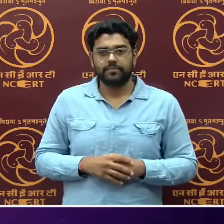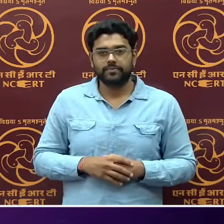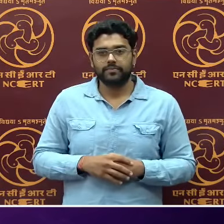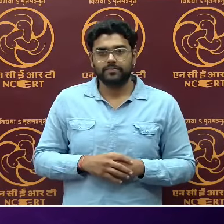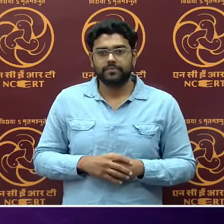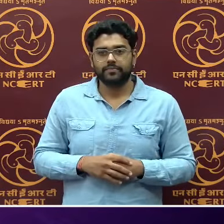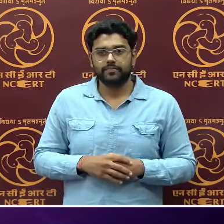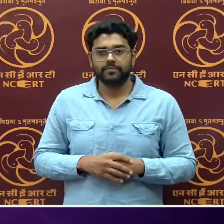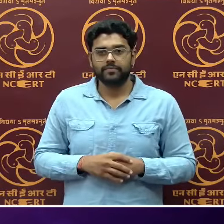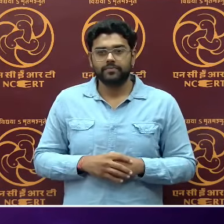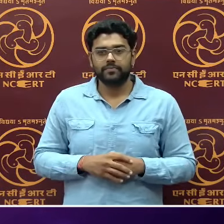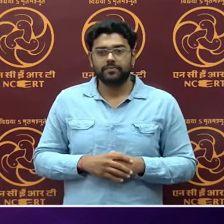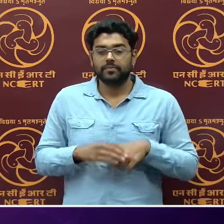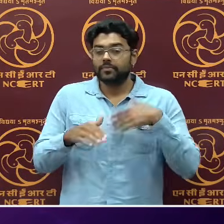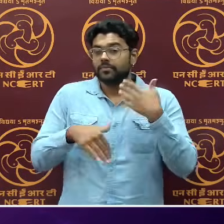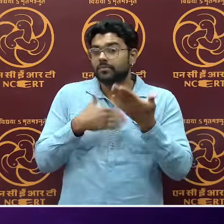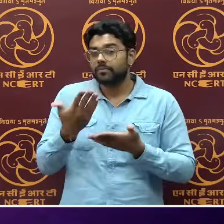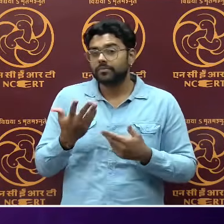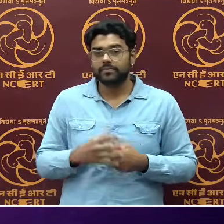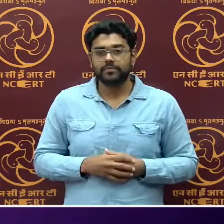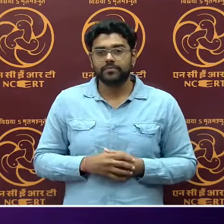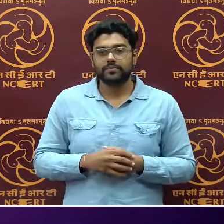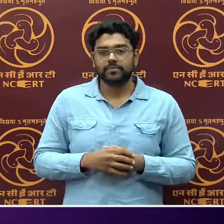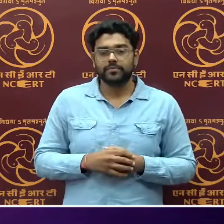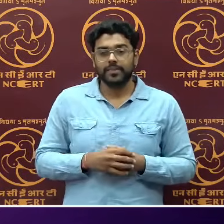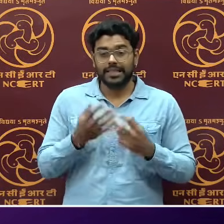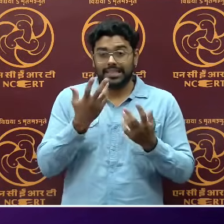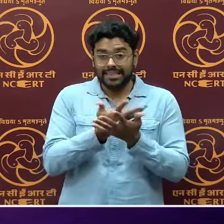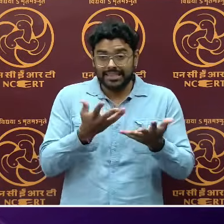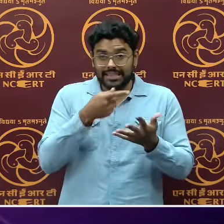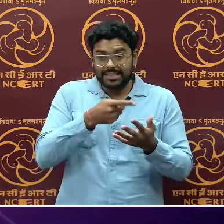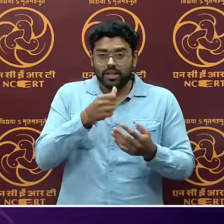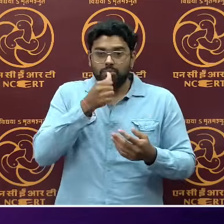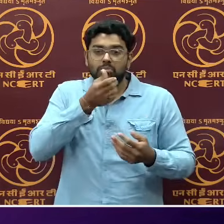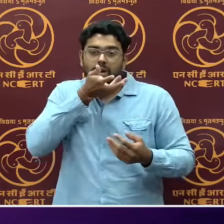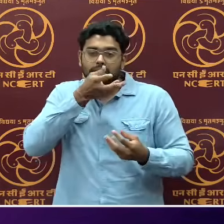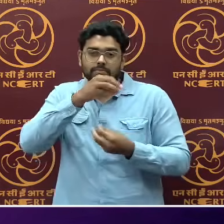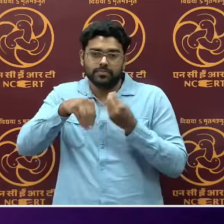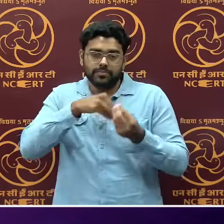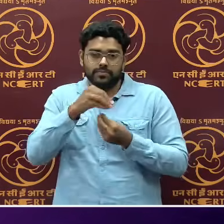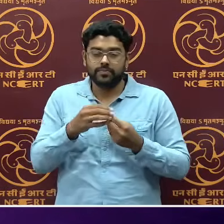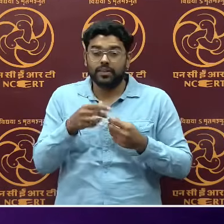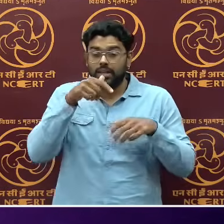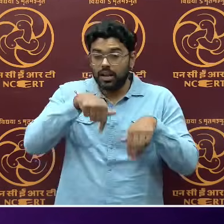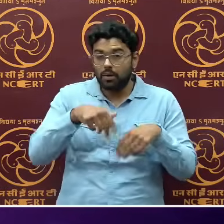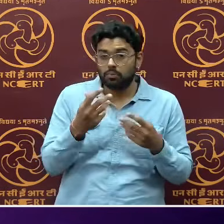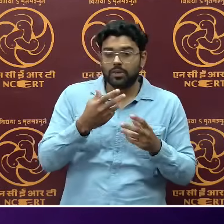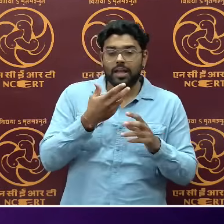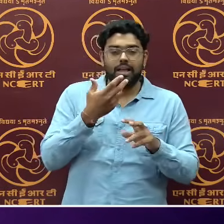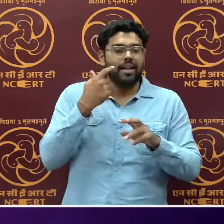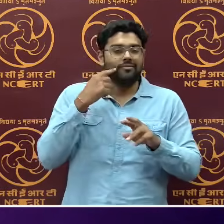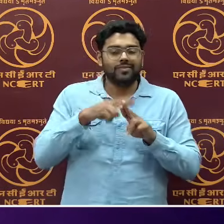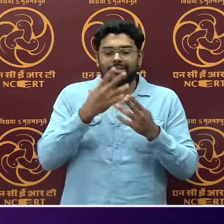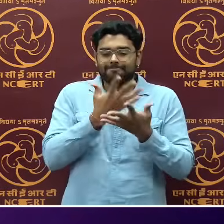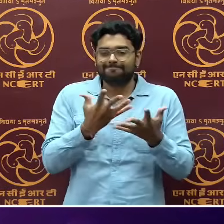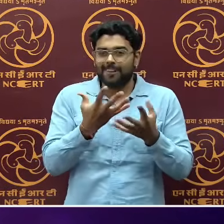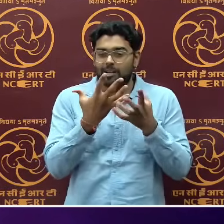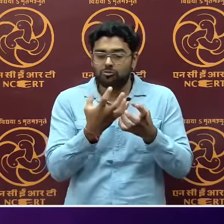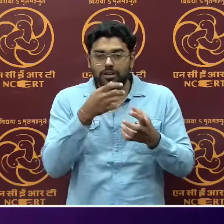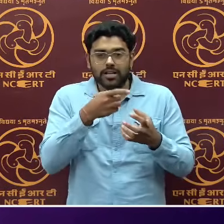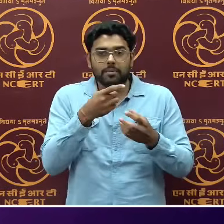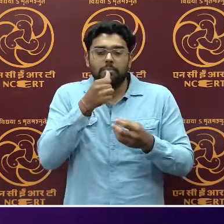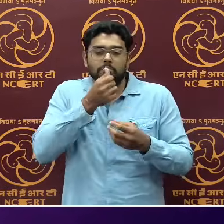mixture. Then it is solid and liquid. Now solid, when it is dissolved in